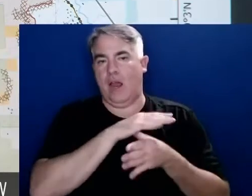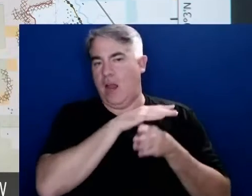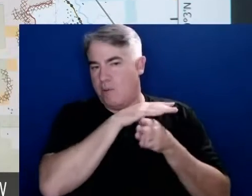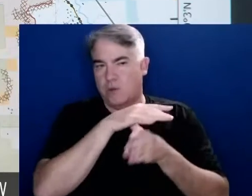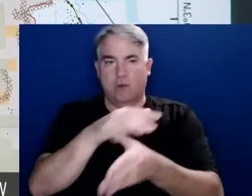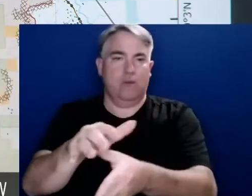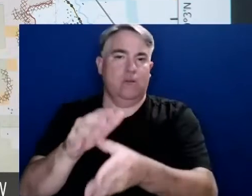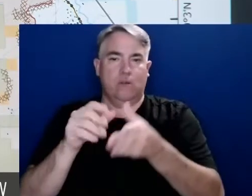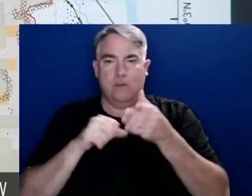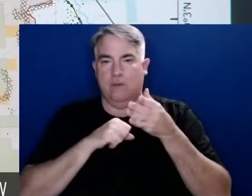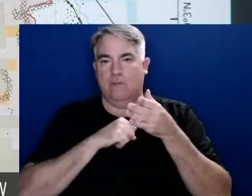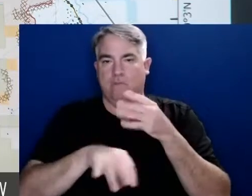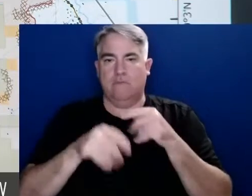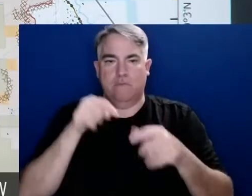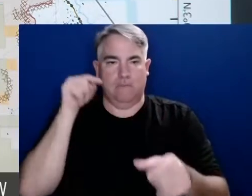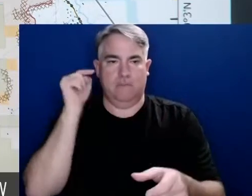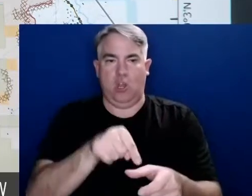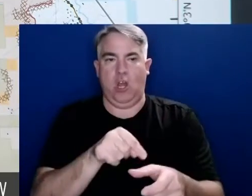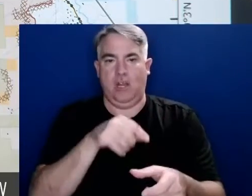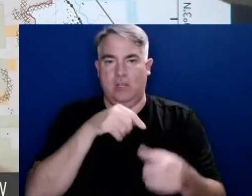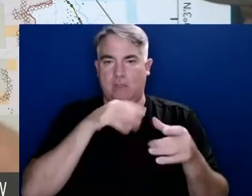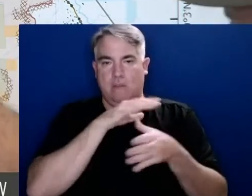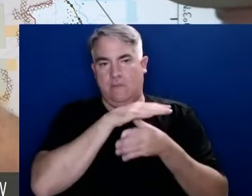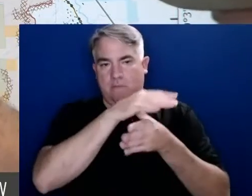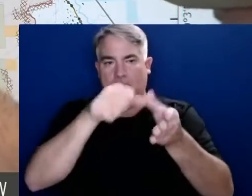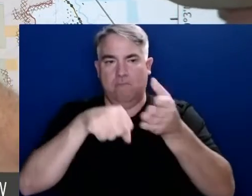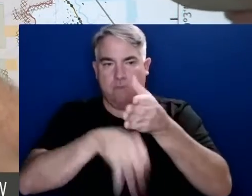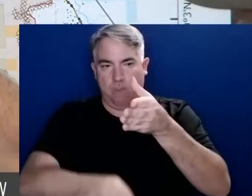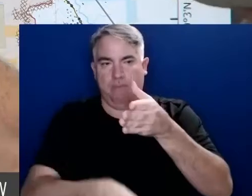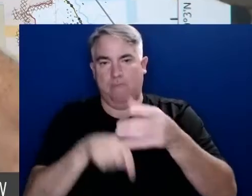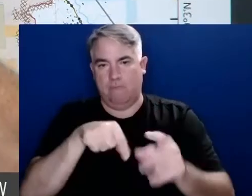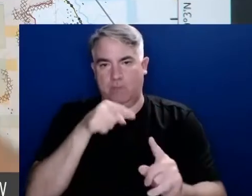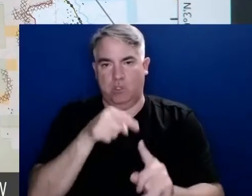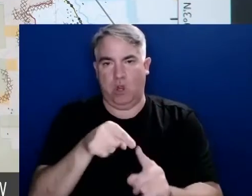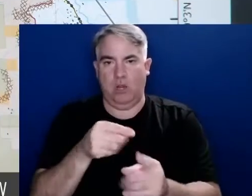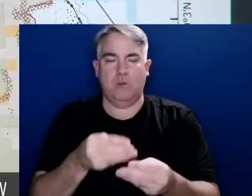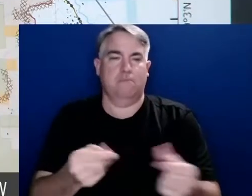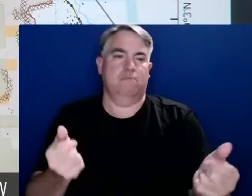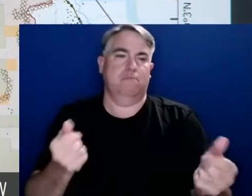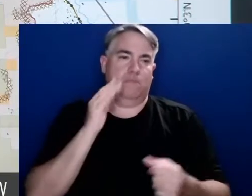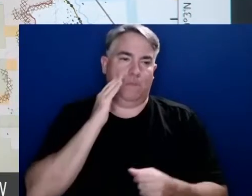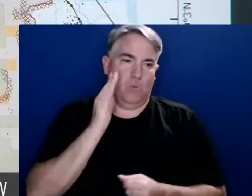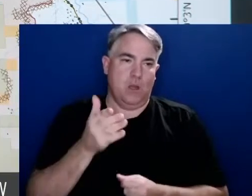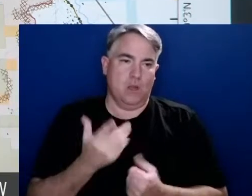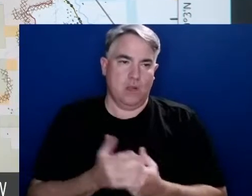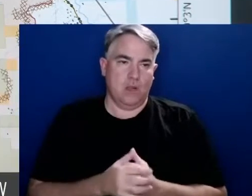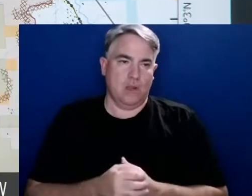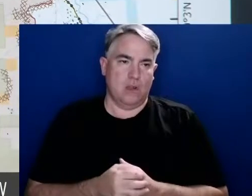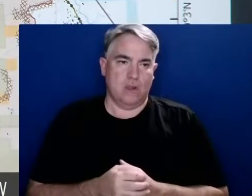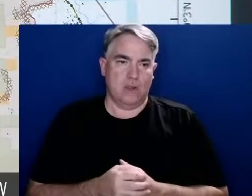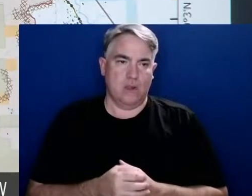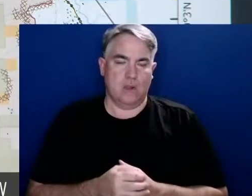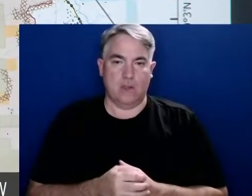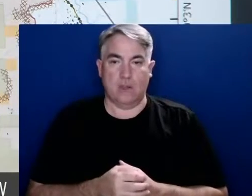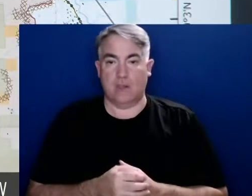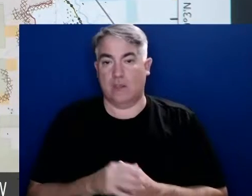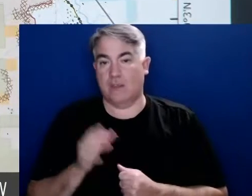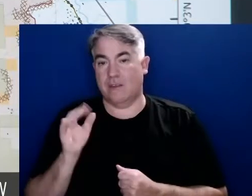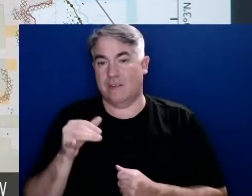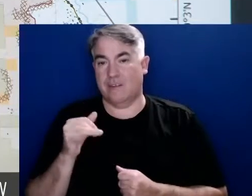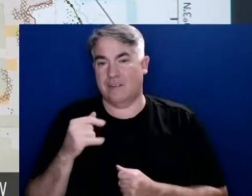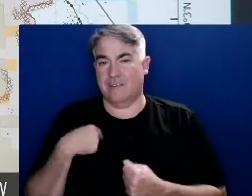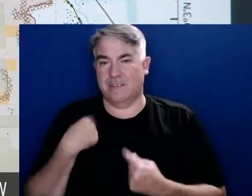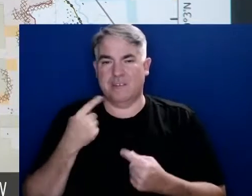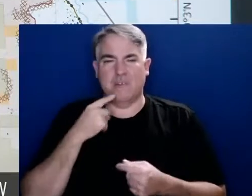where they've opened up that material and have them come in and just hit a bunch of targets at the same time with one fuel cycle on the helicopter